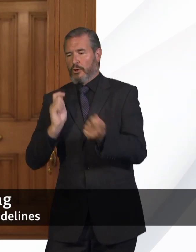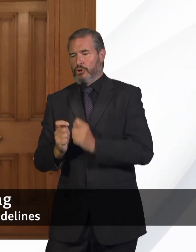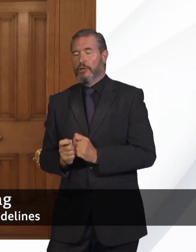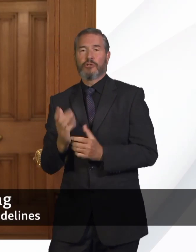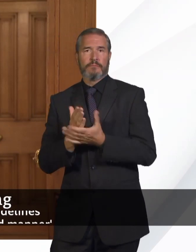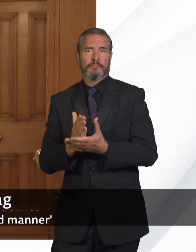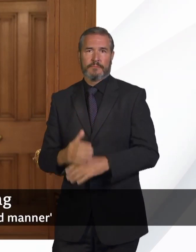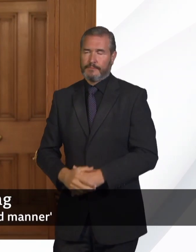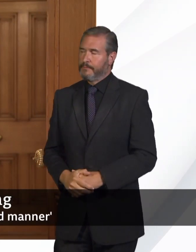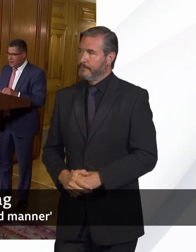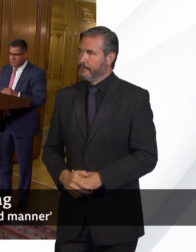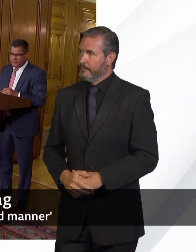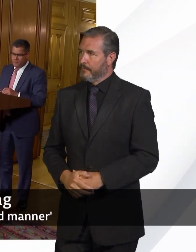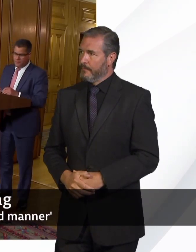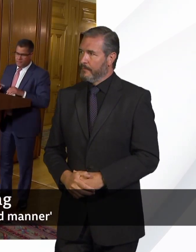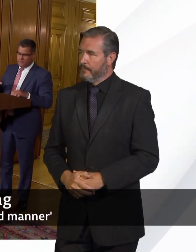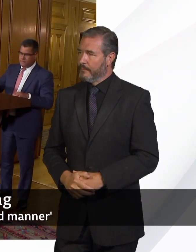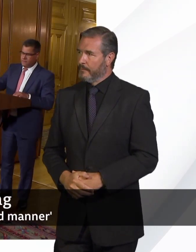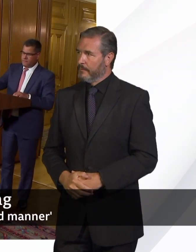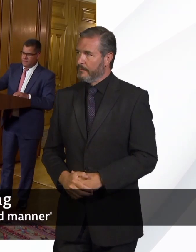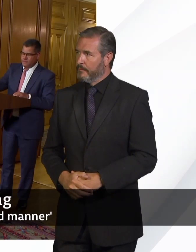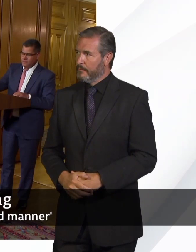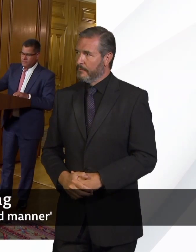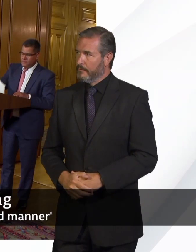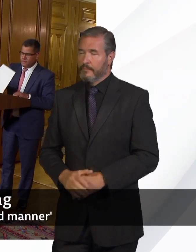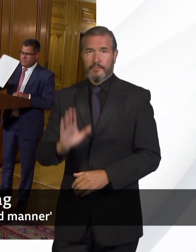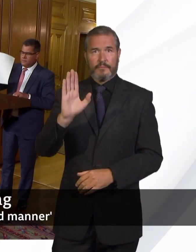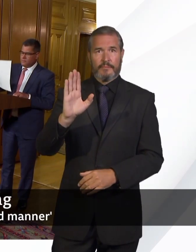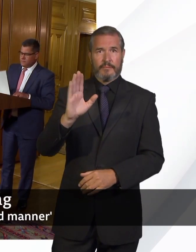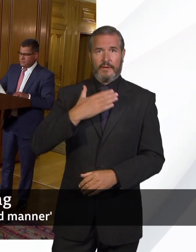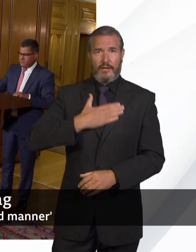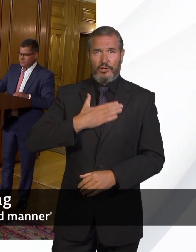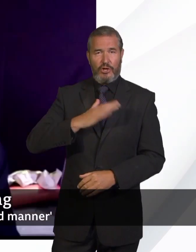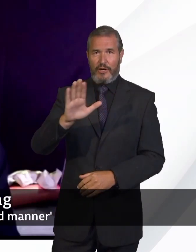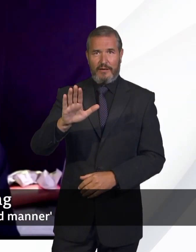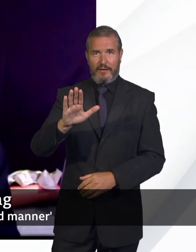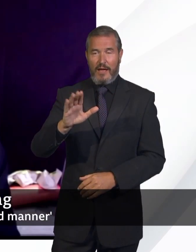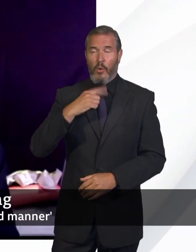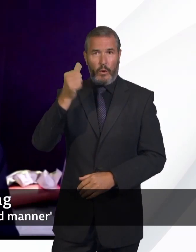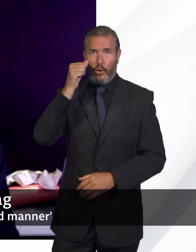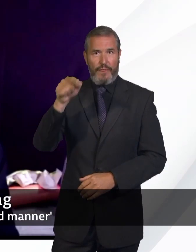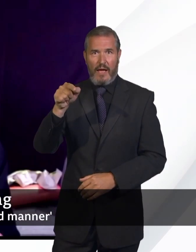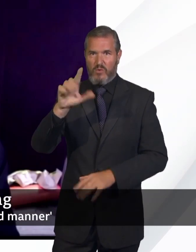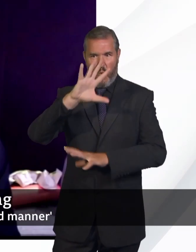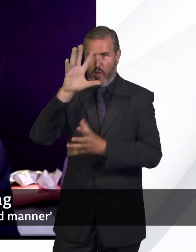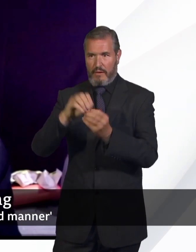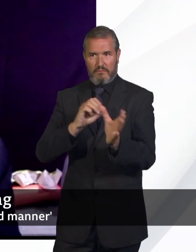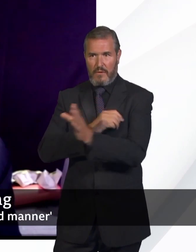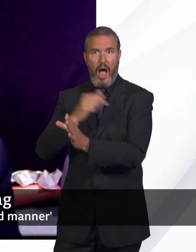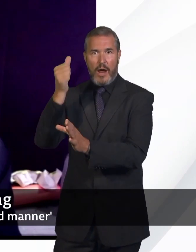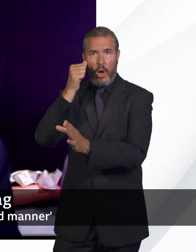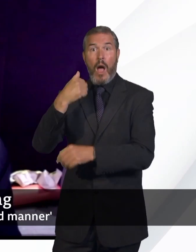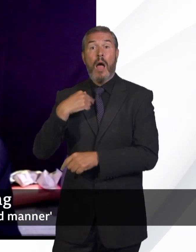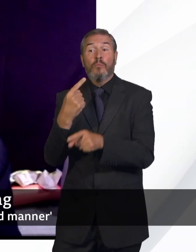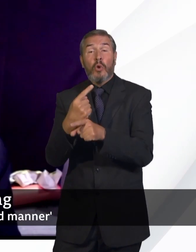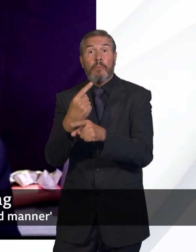this. Can I just say, Mr. Sharma, most of that was already known. So the bit I was